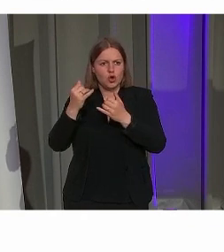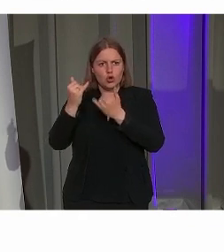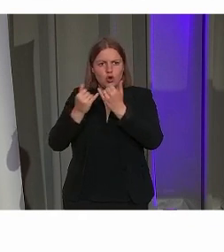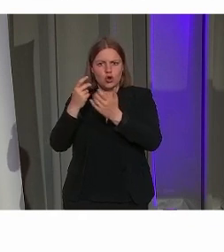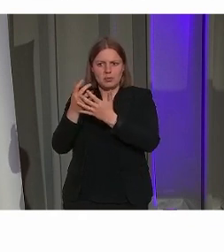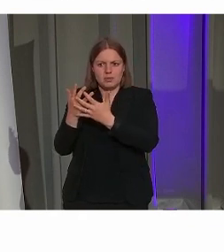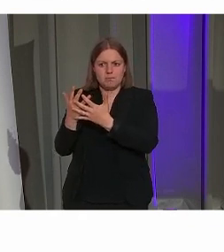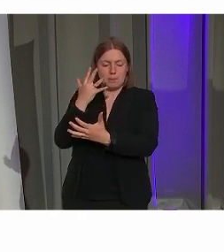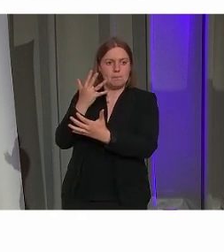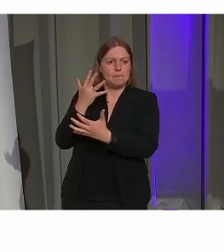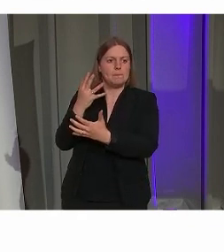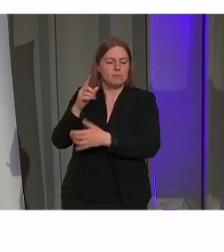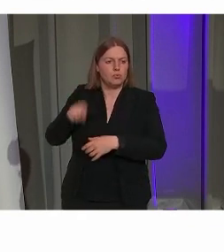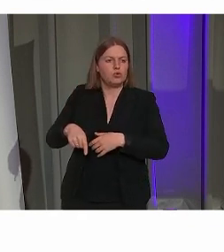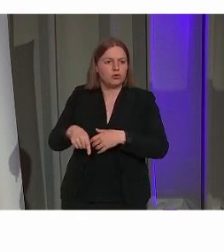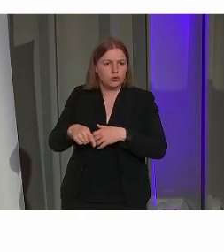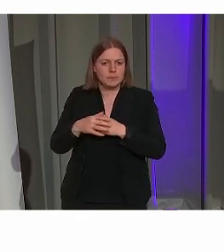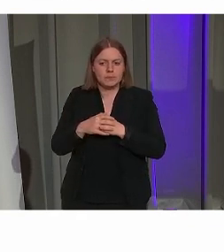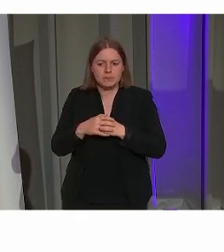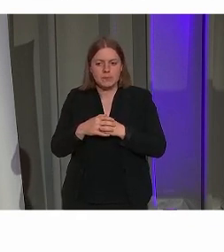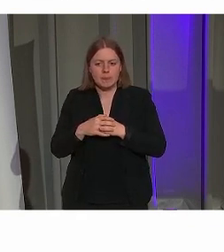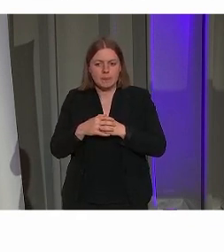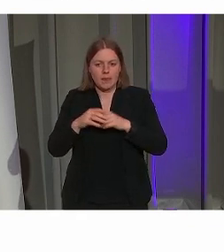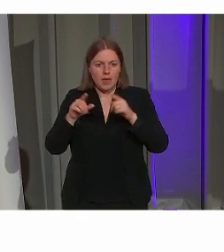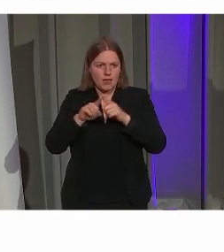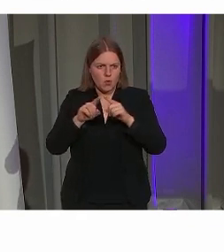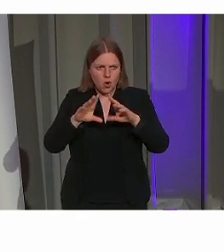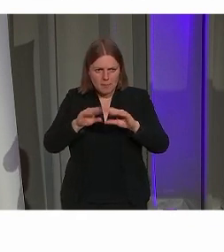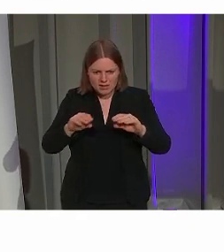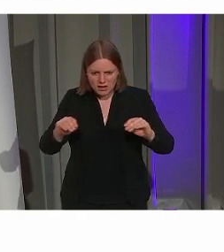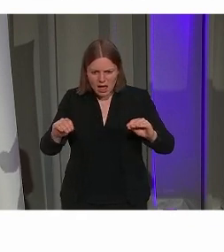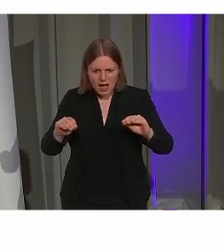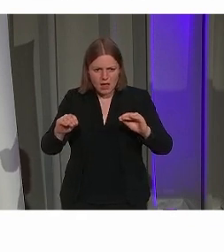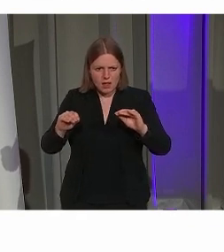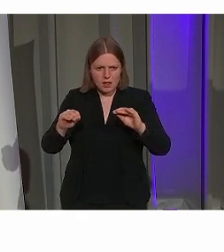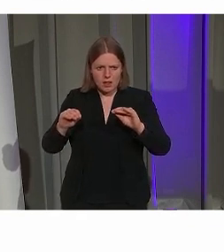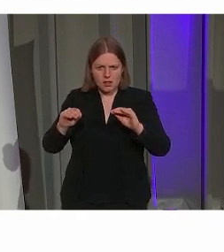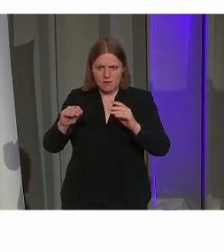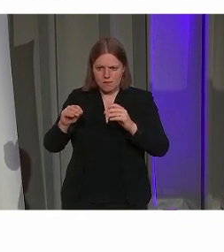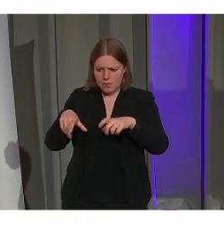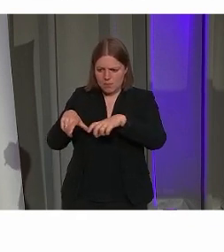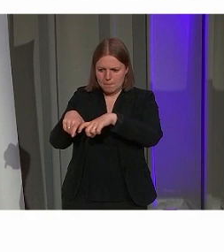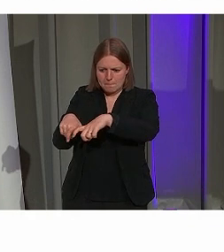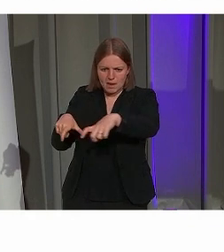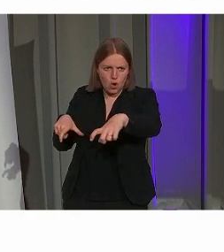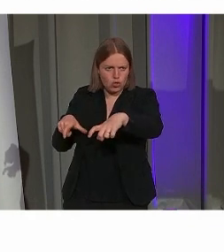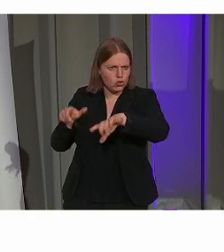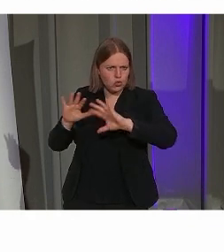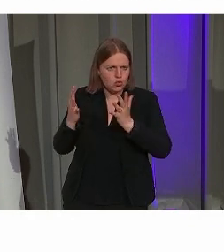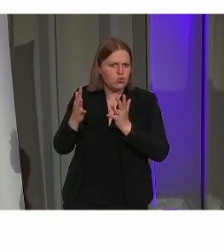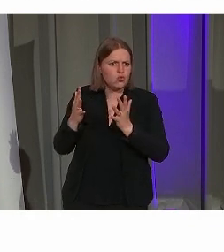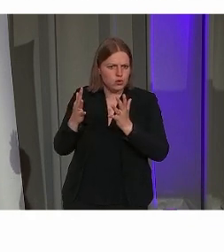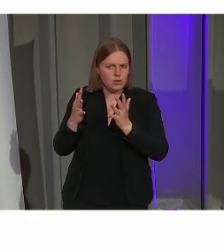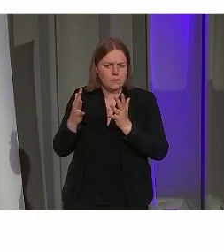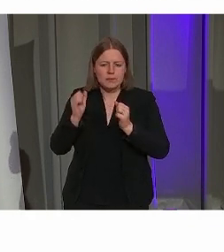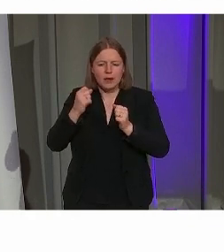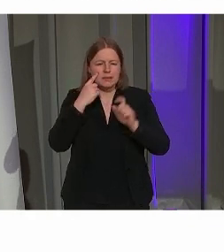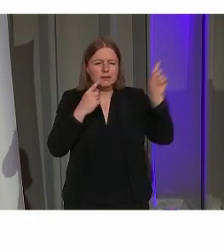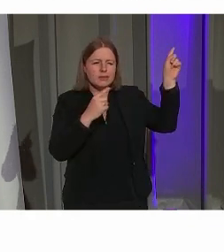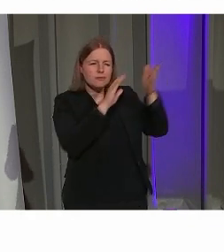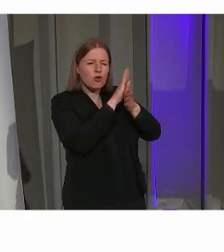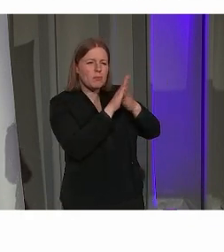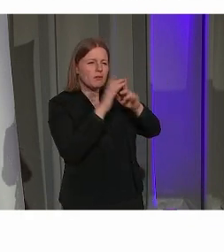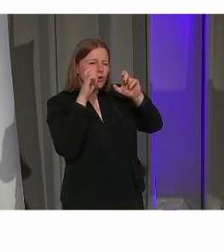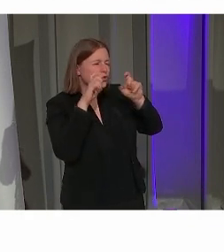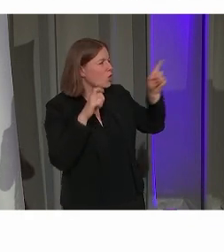the side of the bus. Well, it has to be in a contrasting color, and also the materialization of your bus